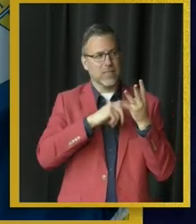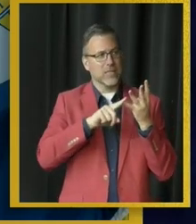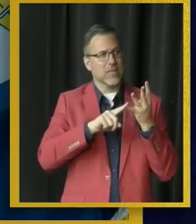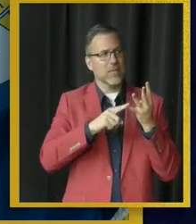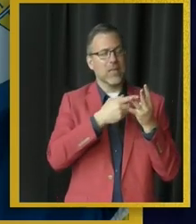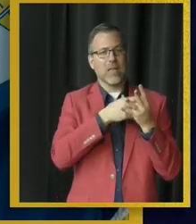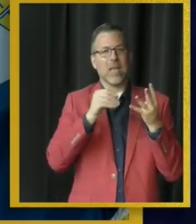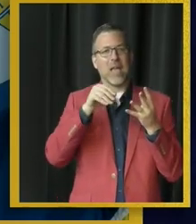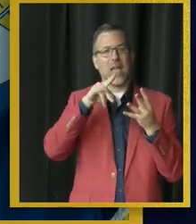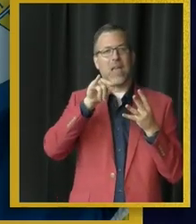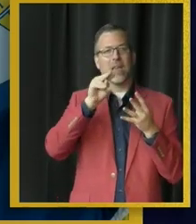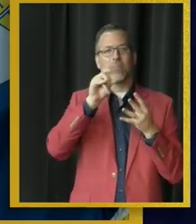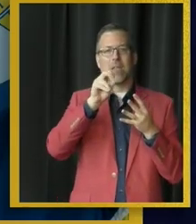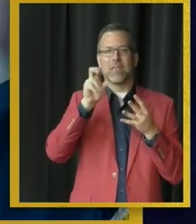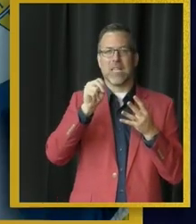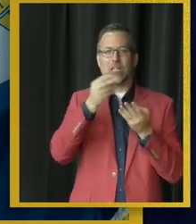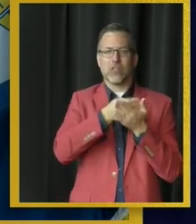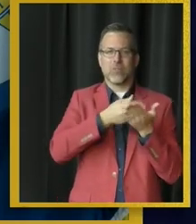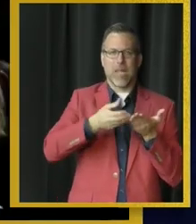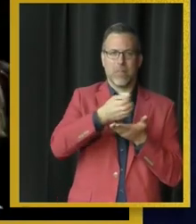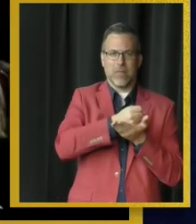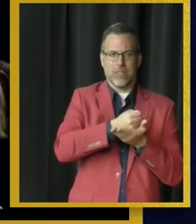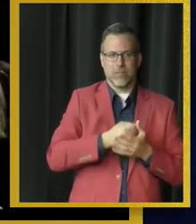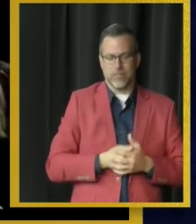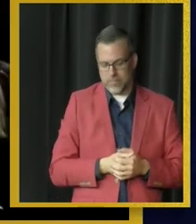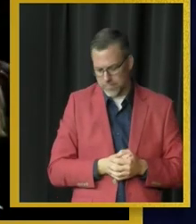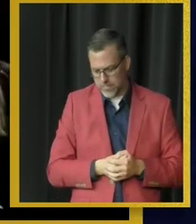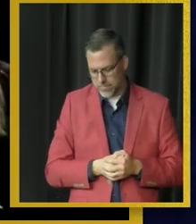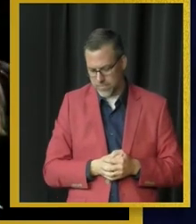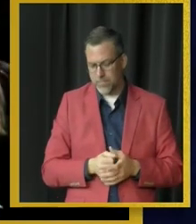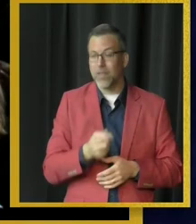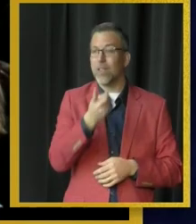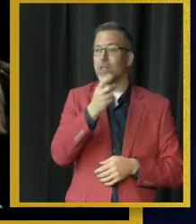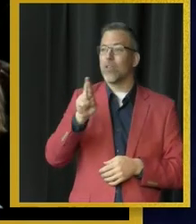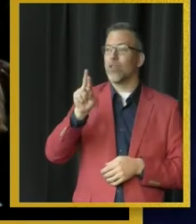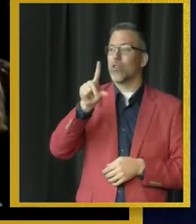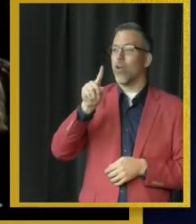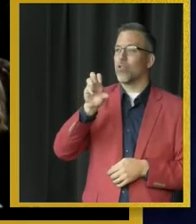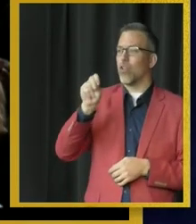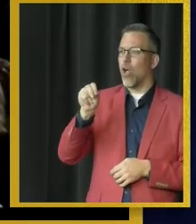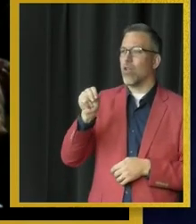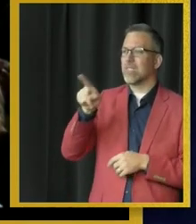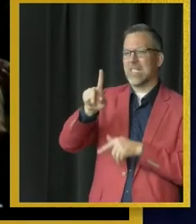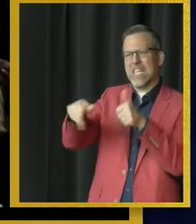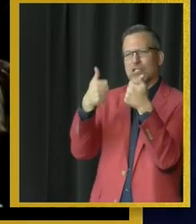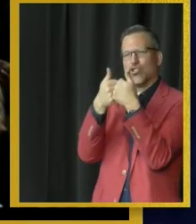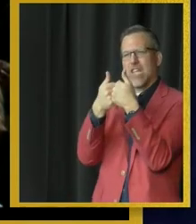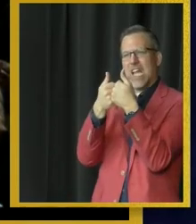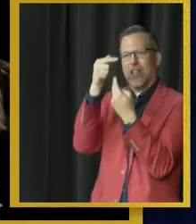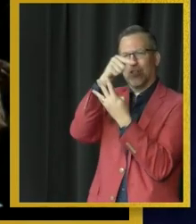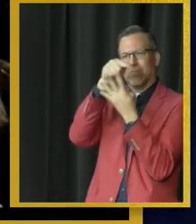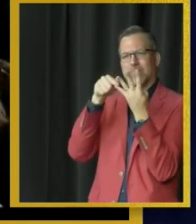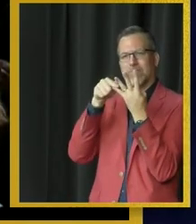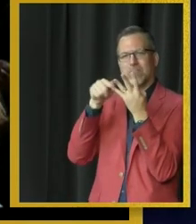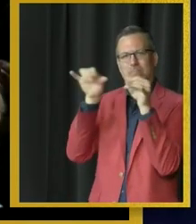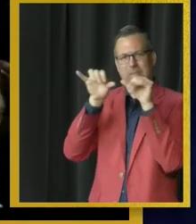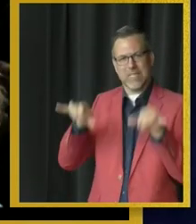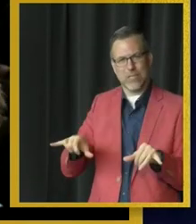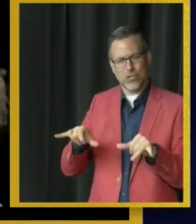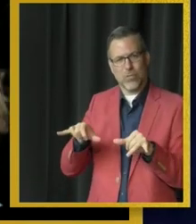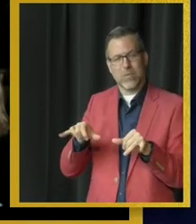and plantation capitalism. Dr. Lawson challenged these very violent systems